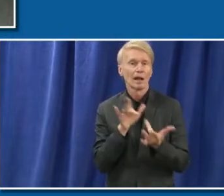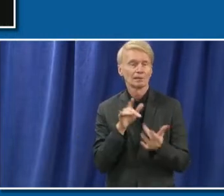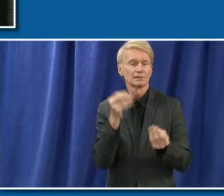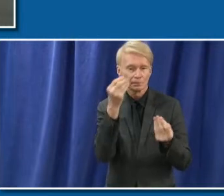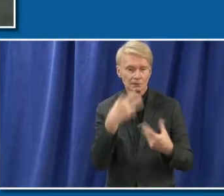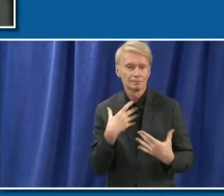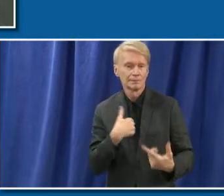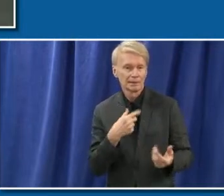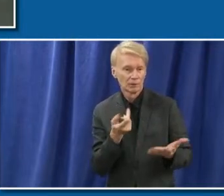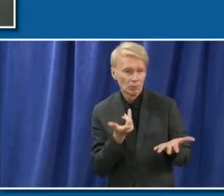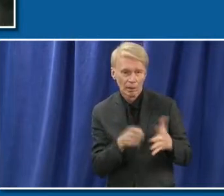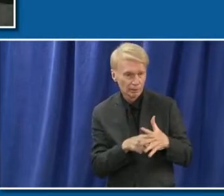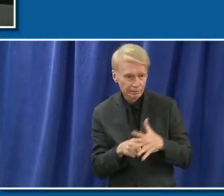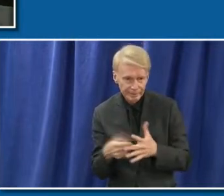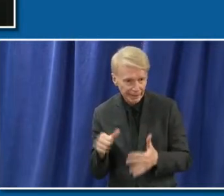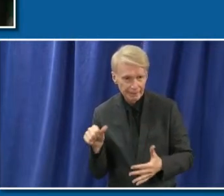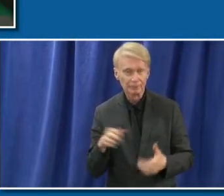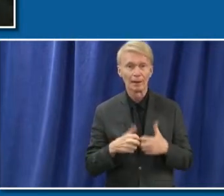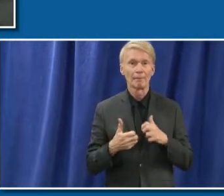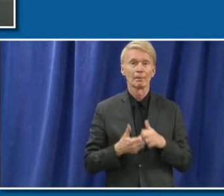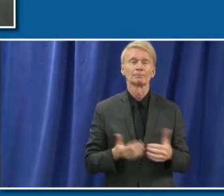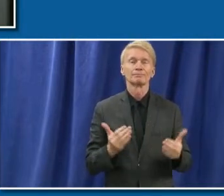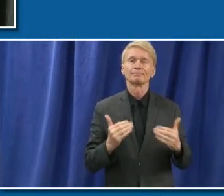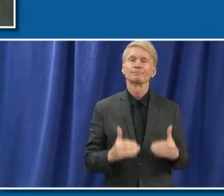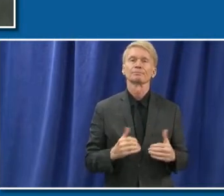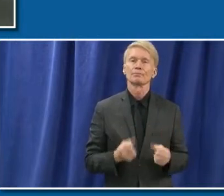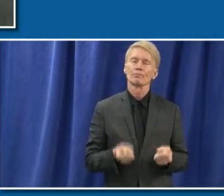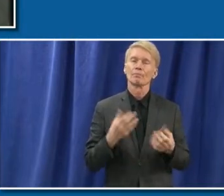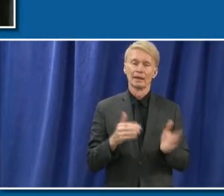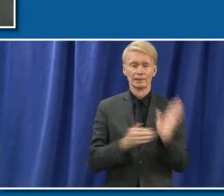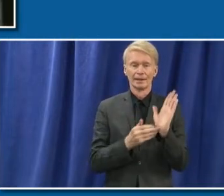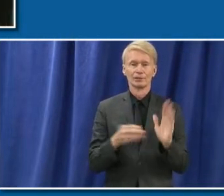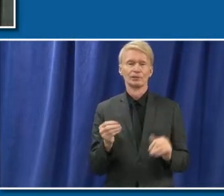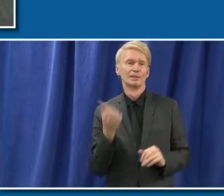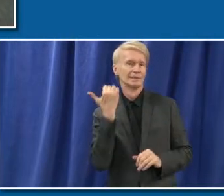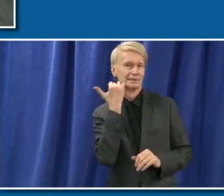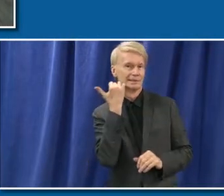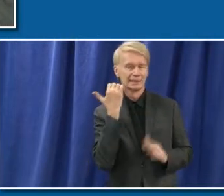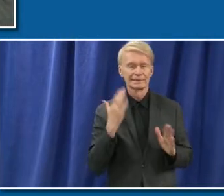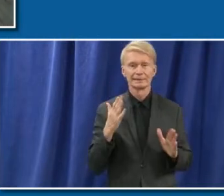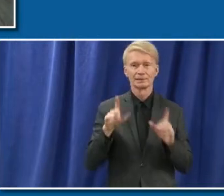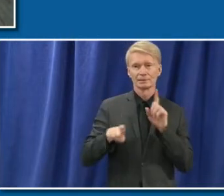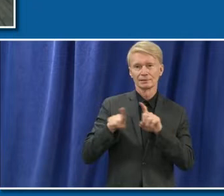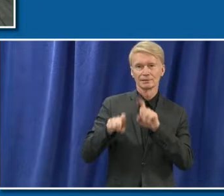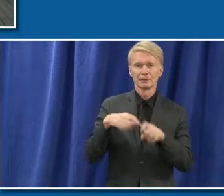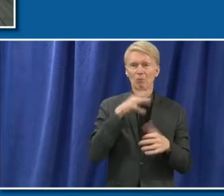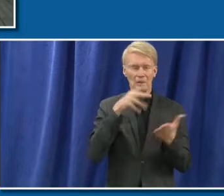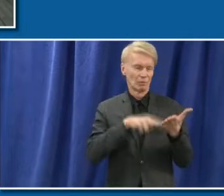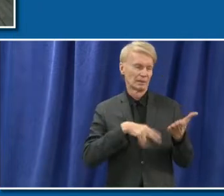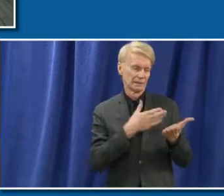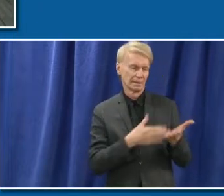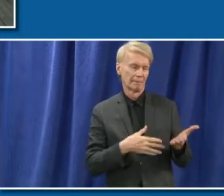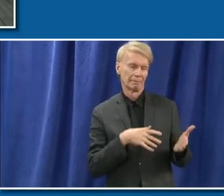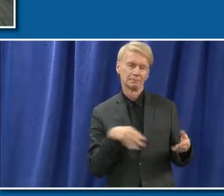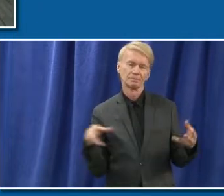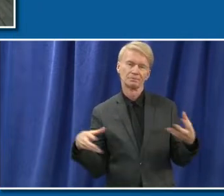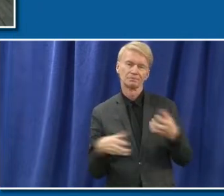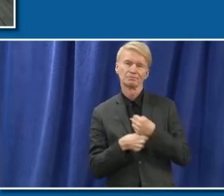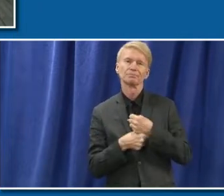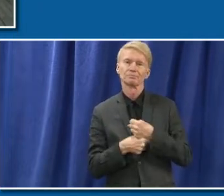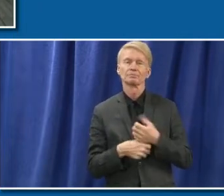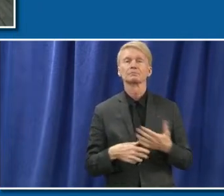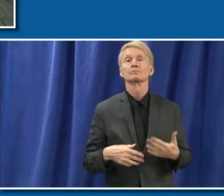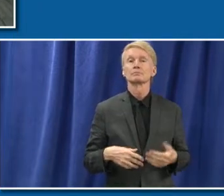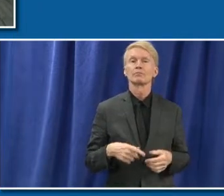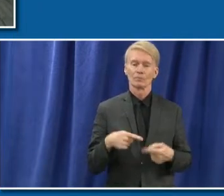Absolutely. All right, there's a number of questions coming in from physicians and dentists, so I'll just read a couple of them together and then we'll start with them.